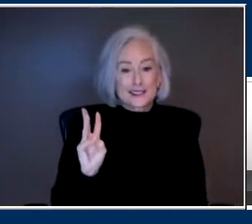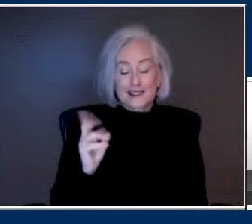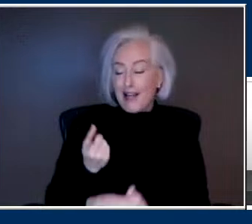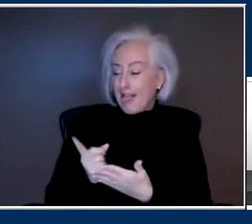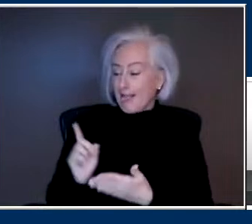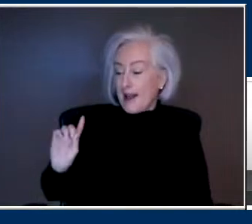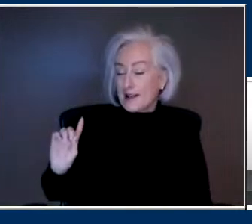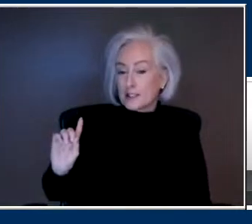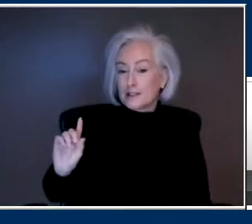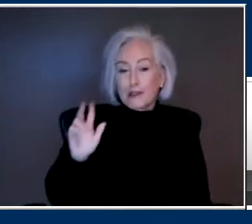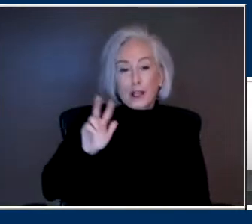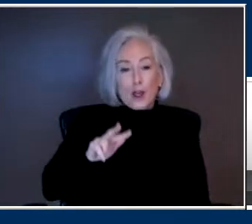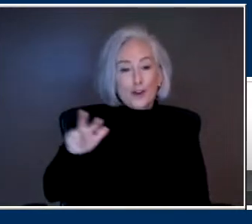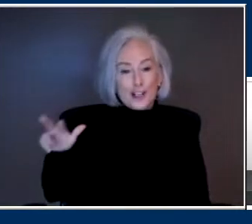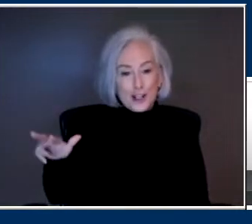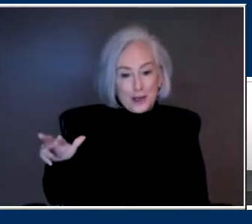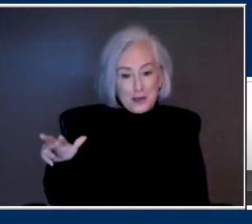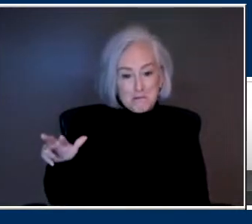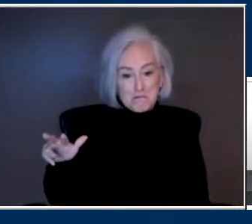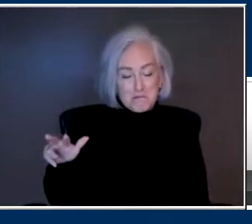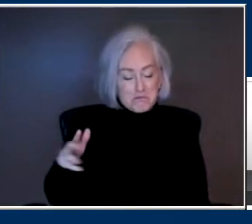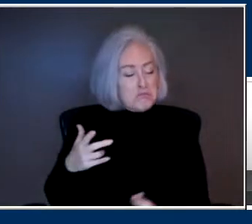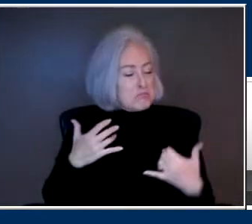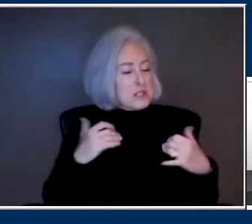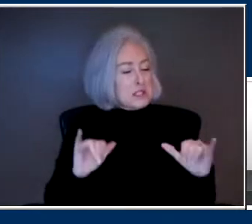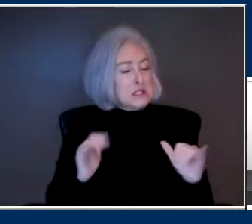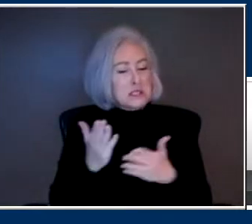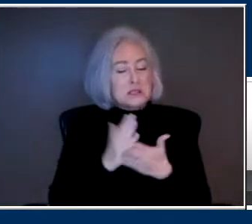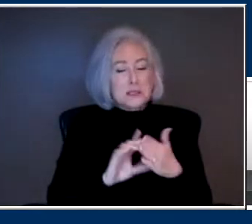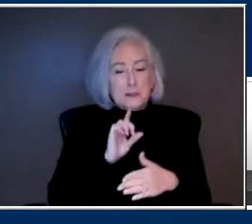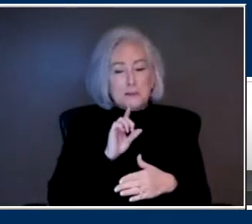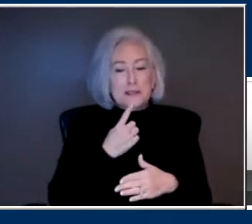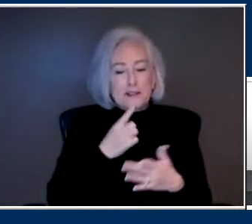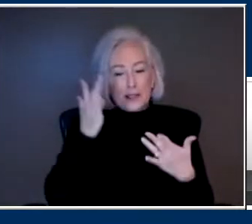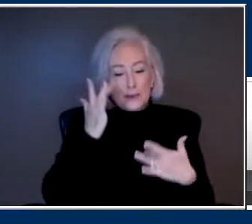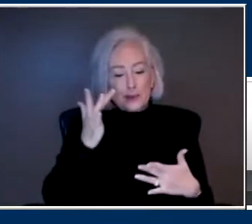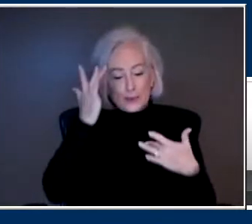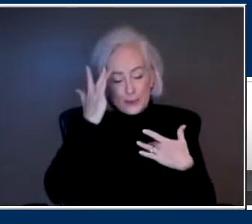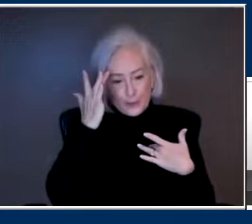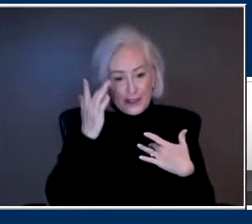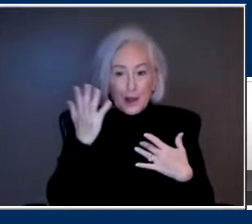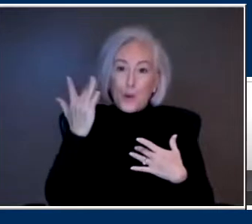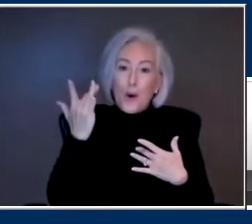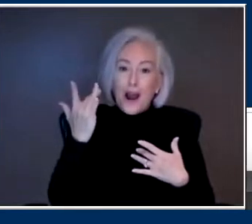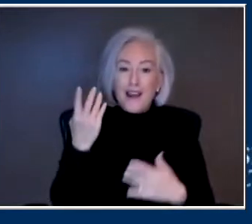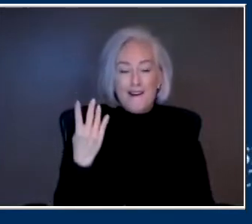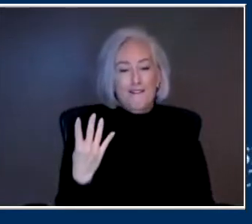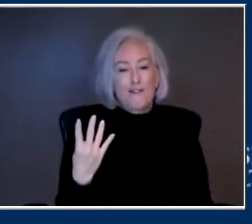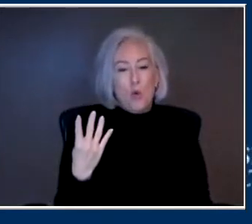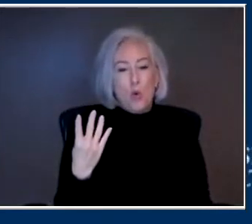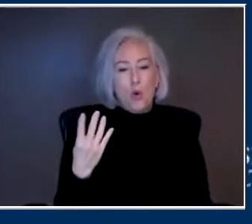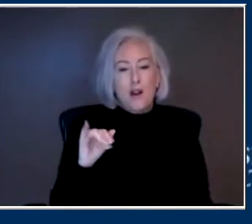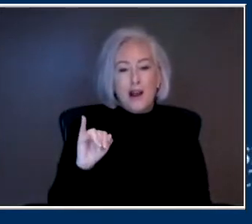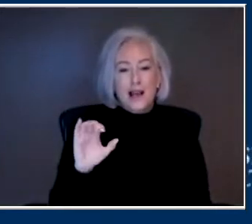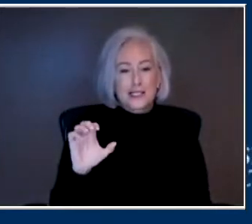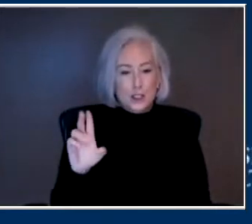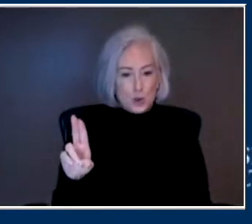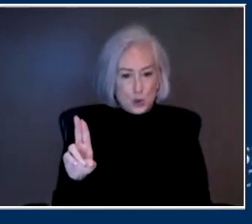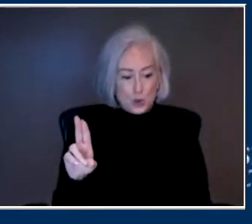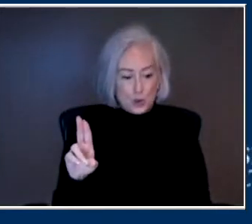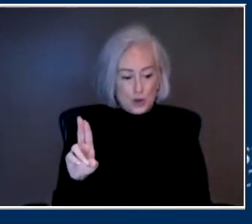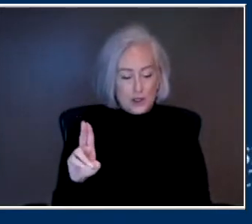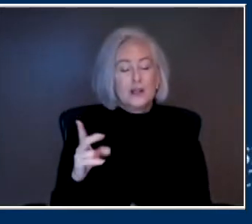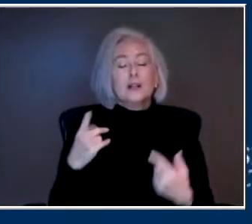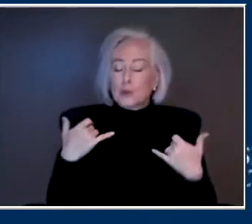last week, although we still have some severe illness with, I think, 4 in the ICU. So it is still out there circulating. I'm glad we saw